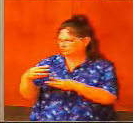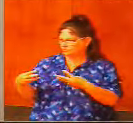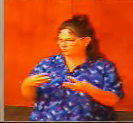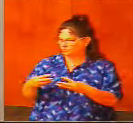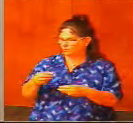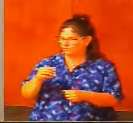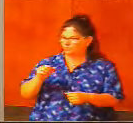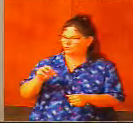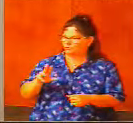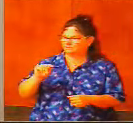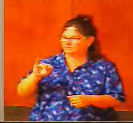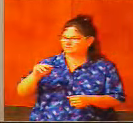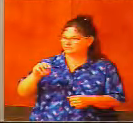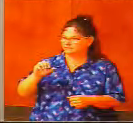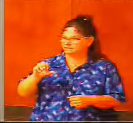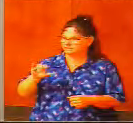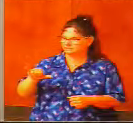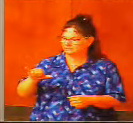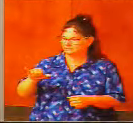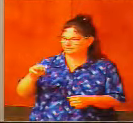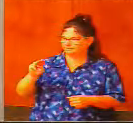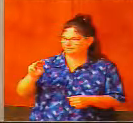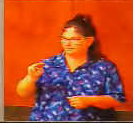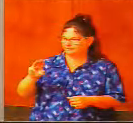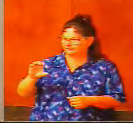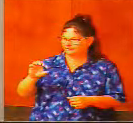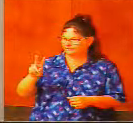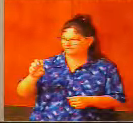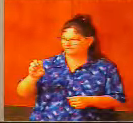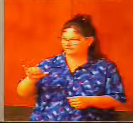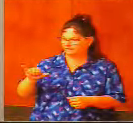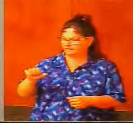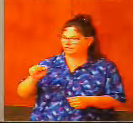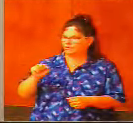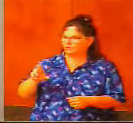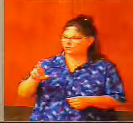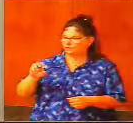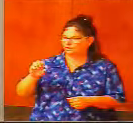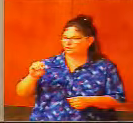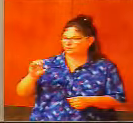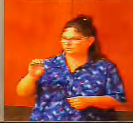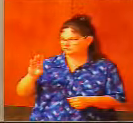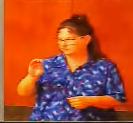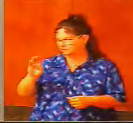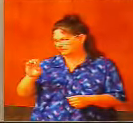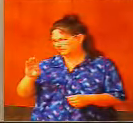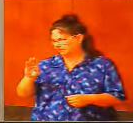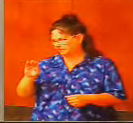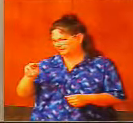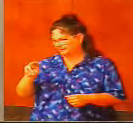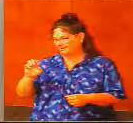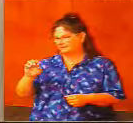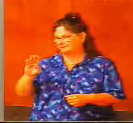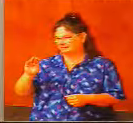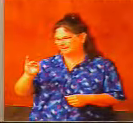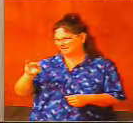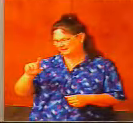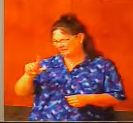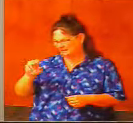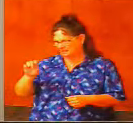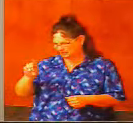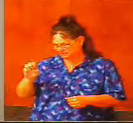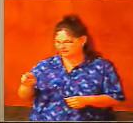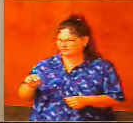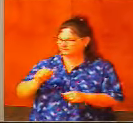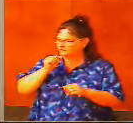McVeigh, or Osama bin Laden. And he was not working alone to drive the Romans out of